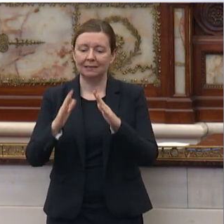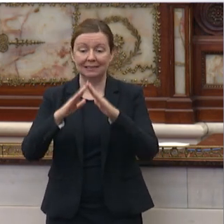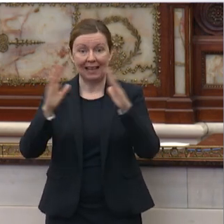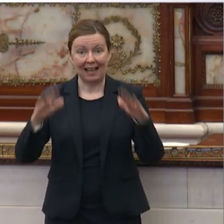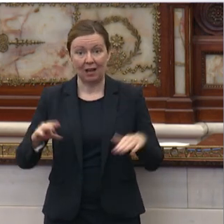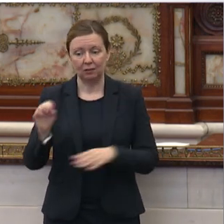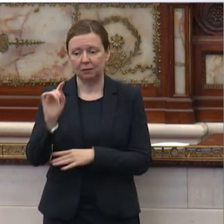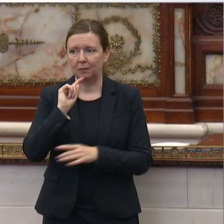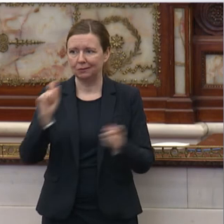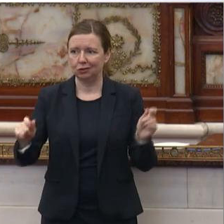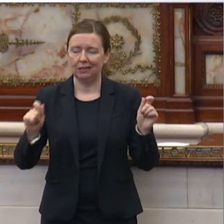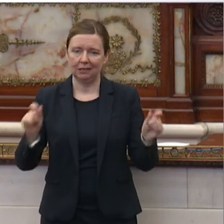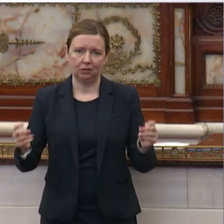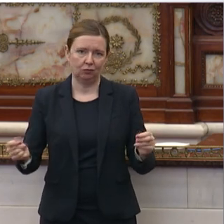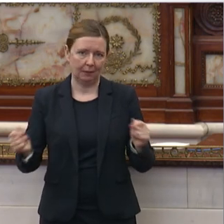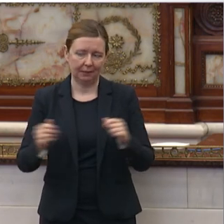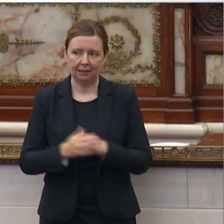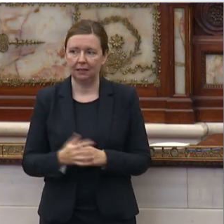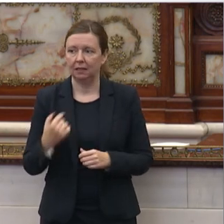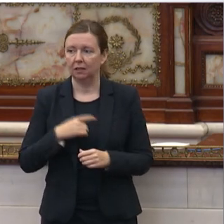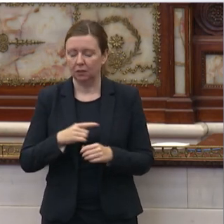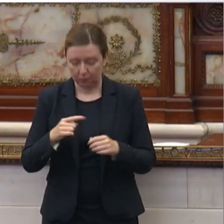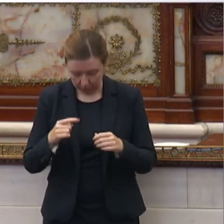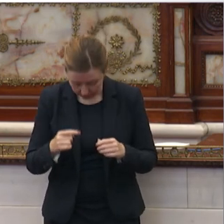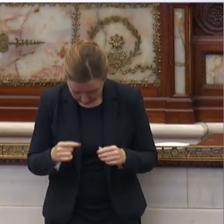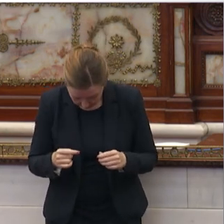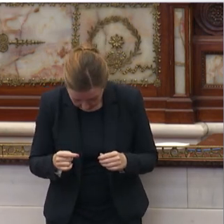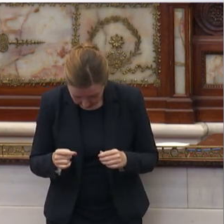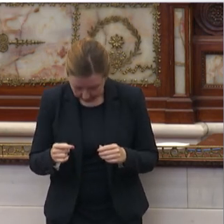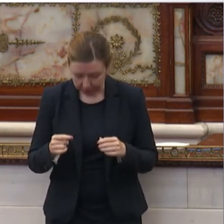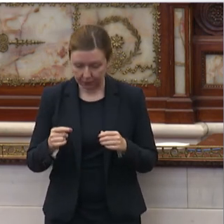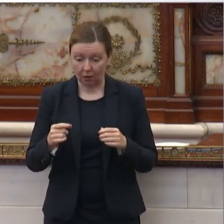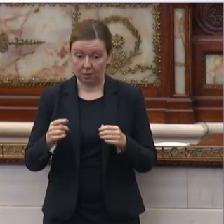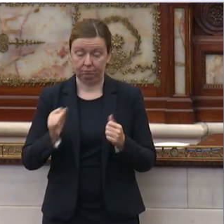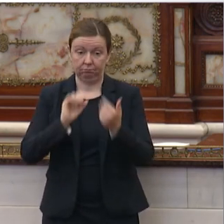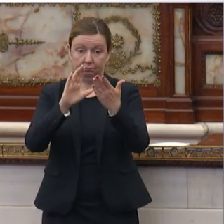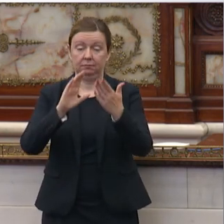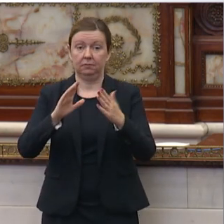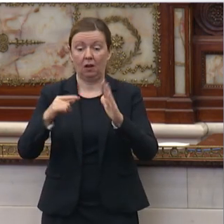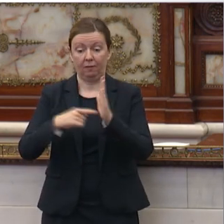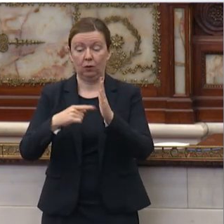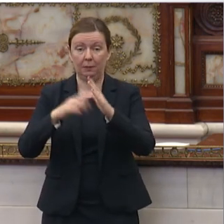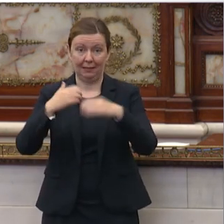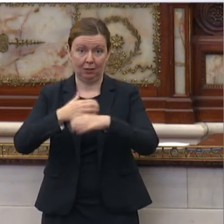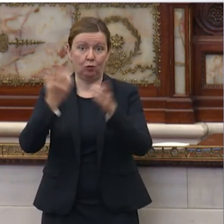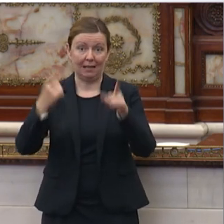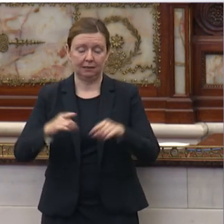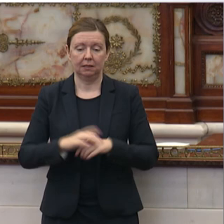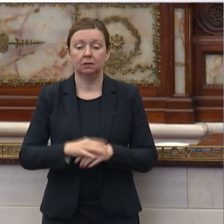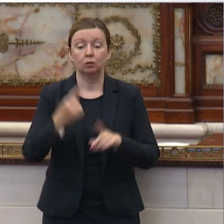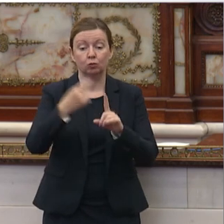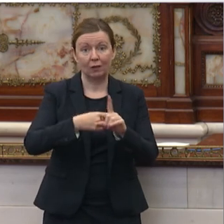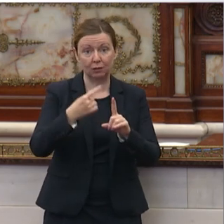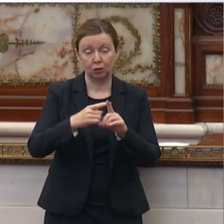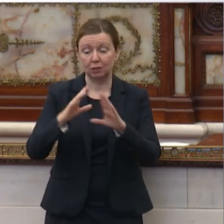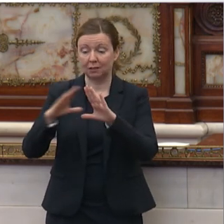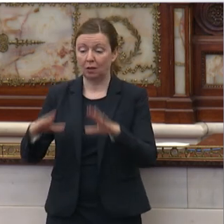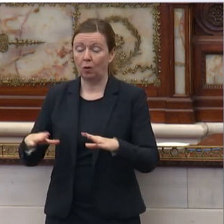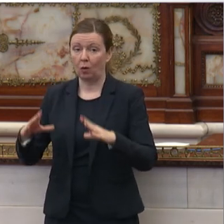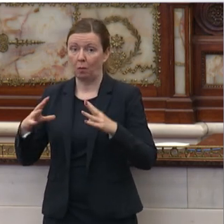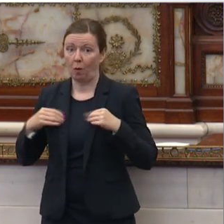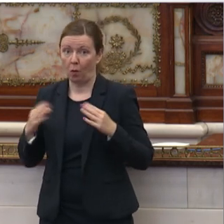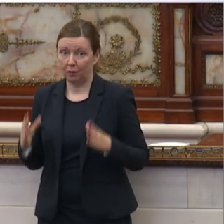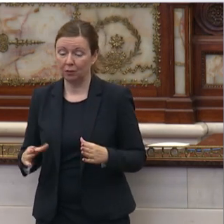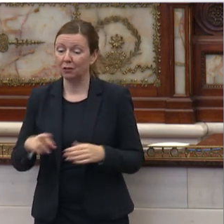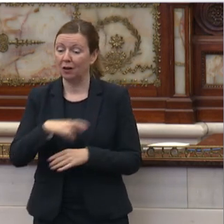are changing rapidly, and we are contending with an affordability crisis. Renters and homeowners alike are at risk